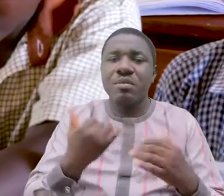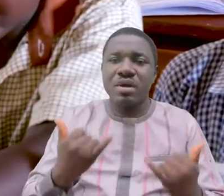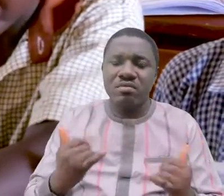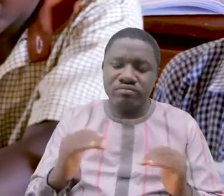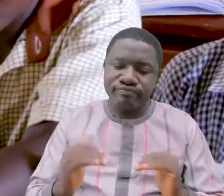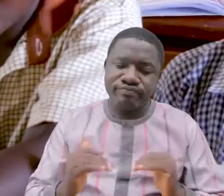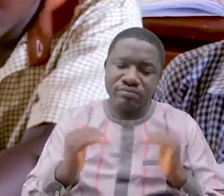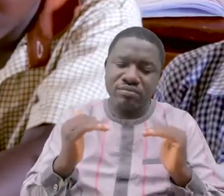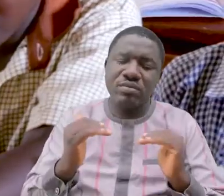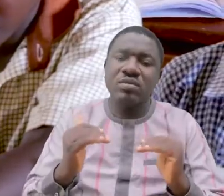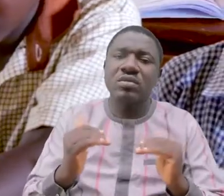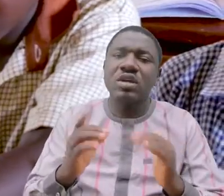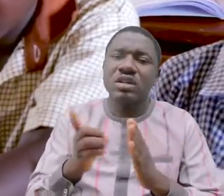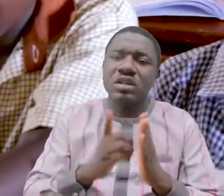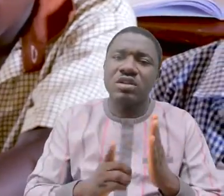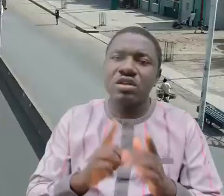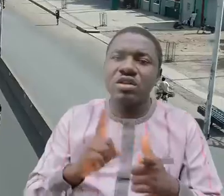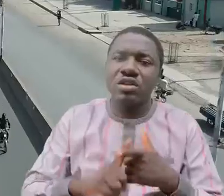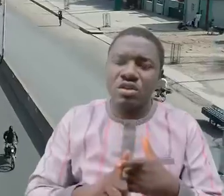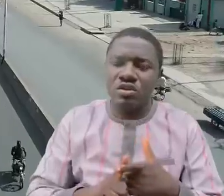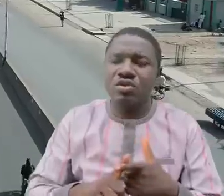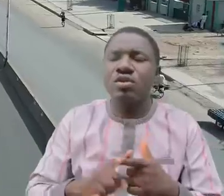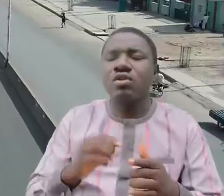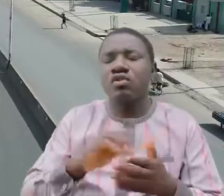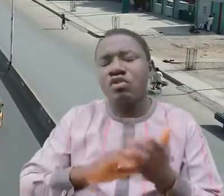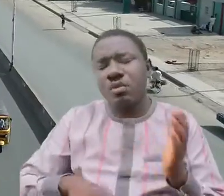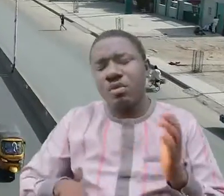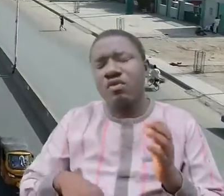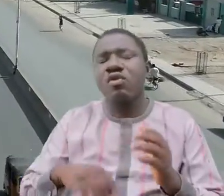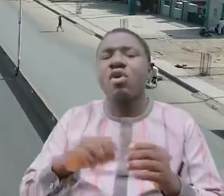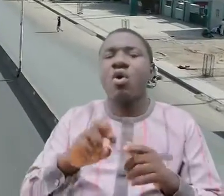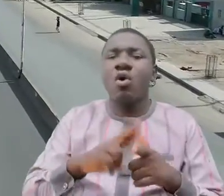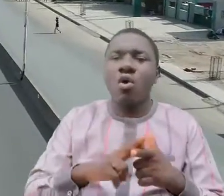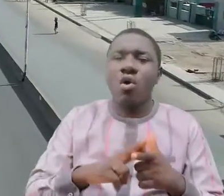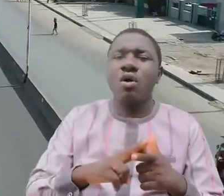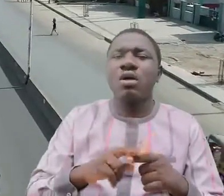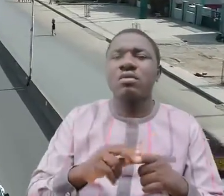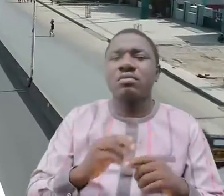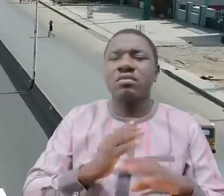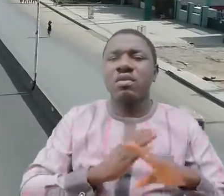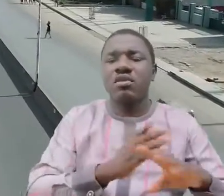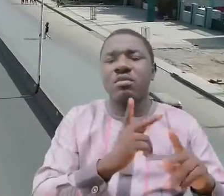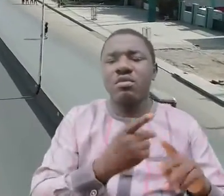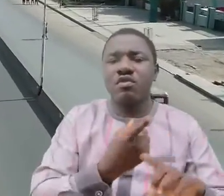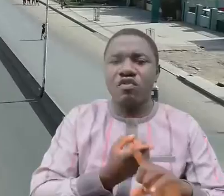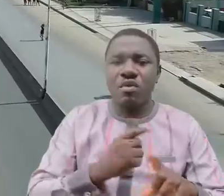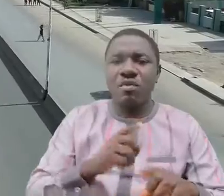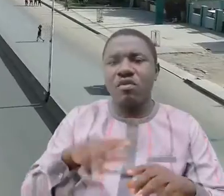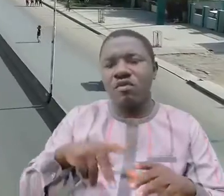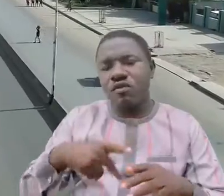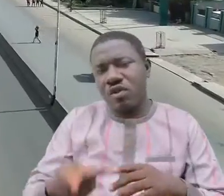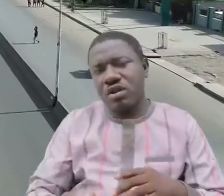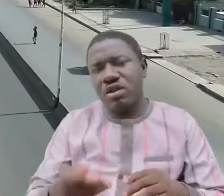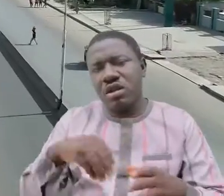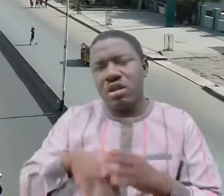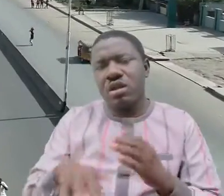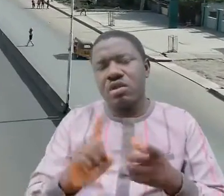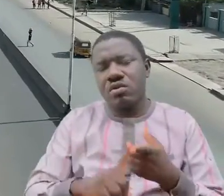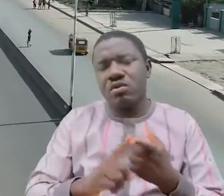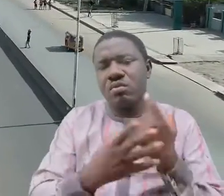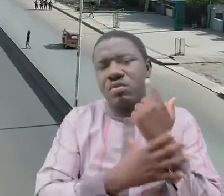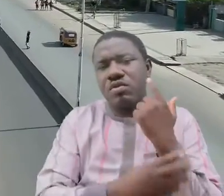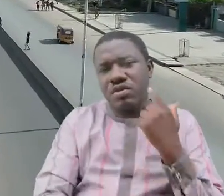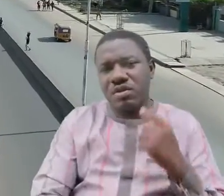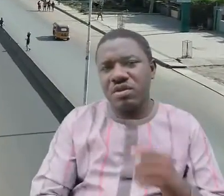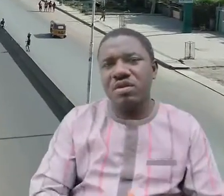Kano State will henceforth be designed to progressively remove or prevent residents' exposure to shocks that could